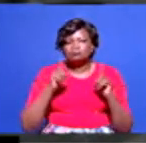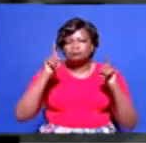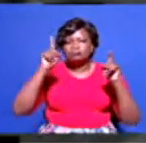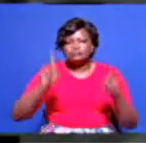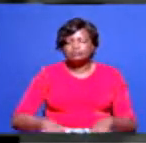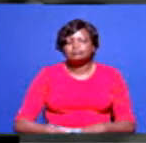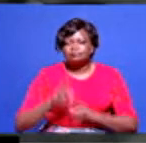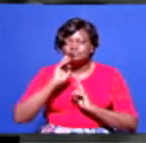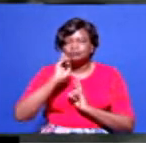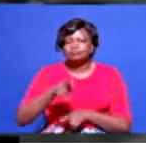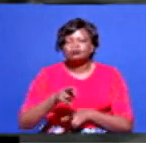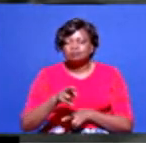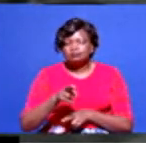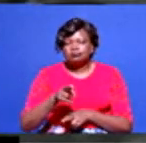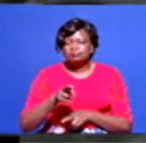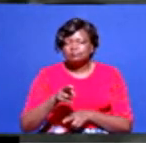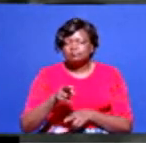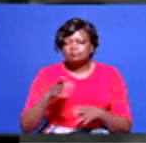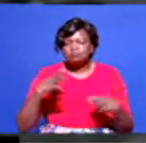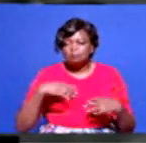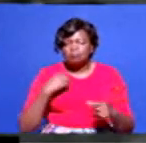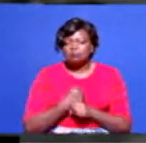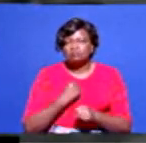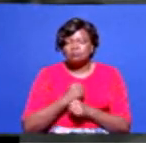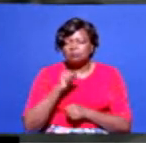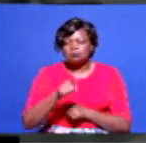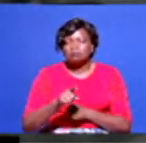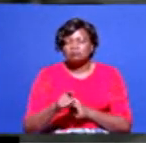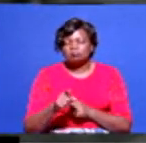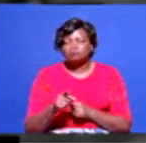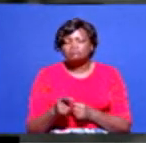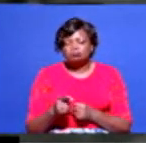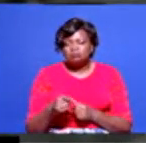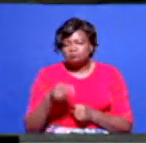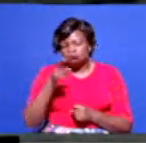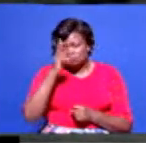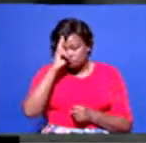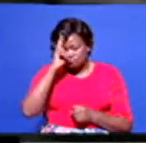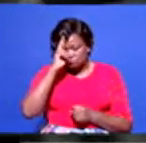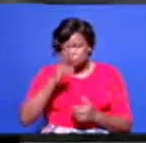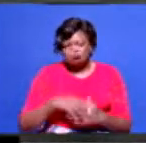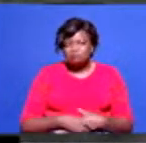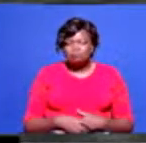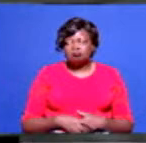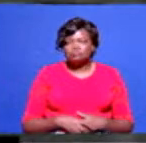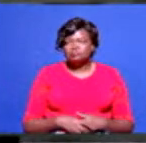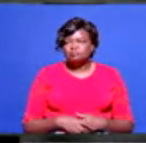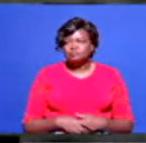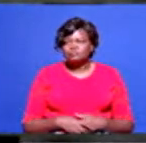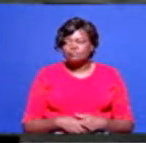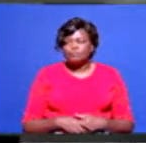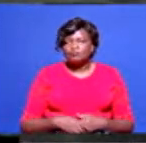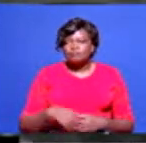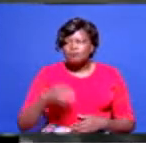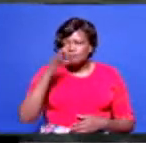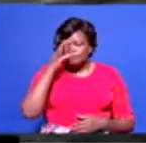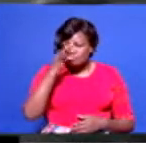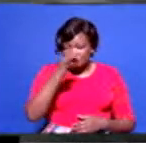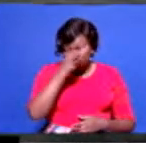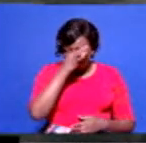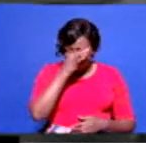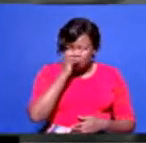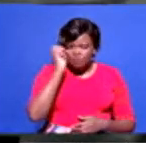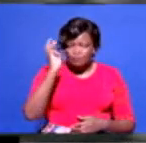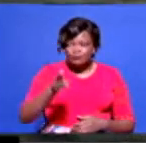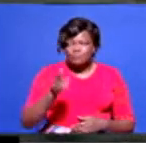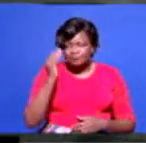report the perpetrators to the law enforcement authorities. The late former president Mwai Kibaki will be